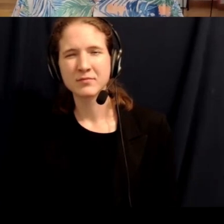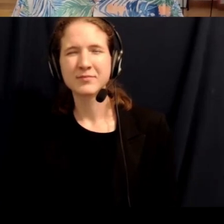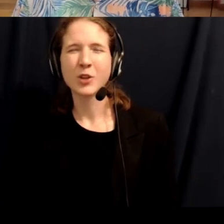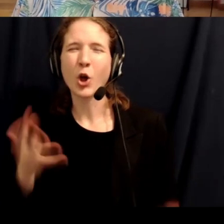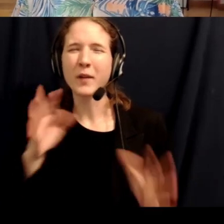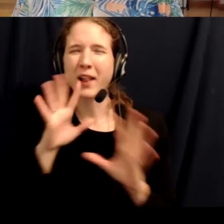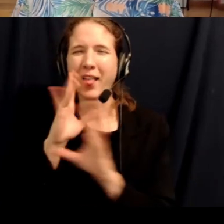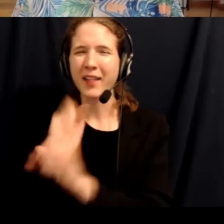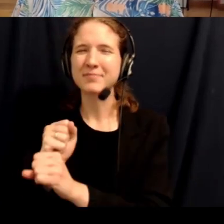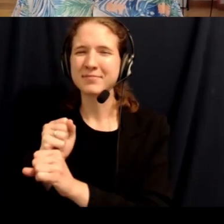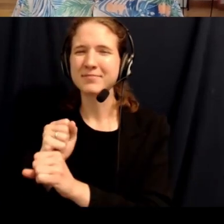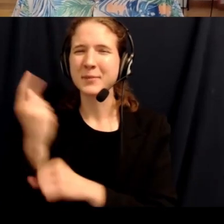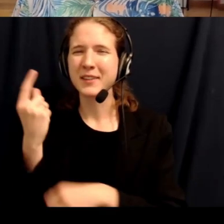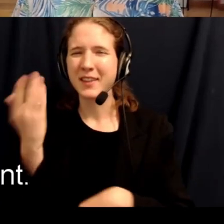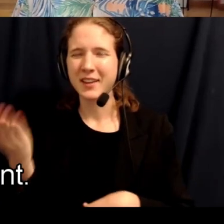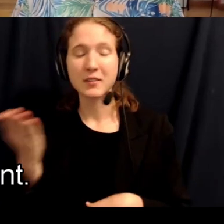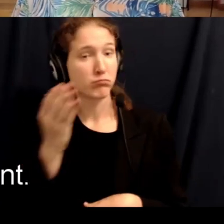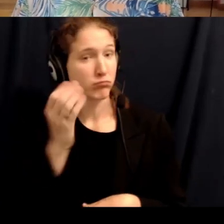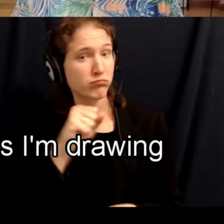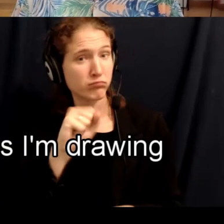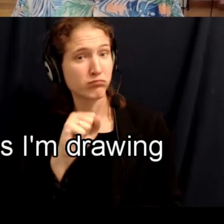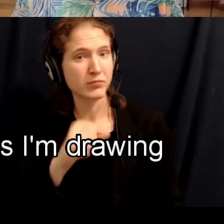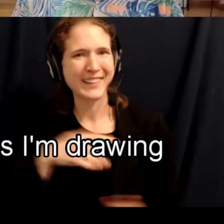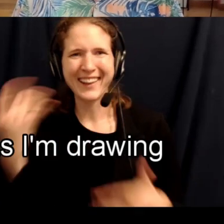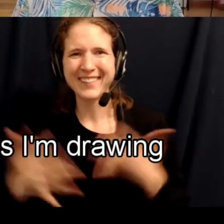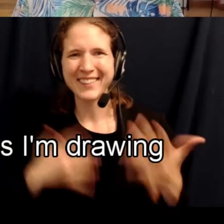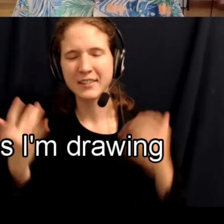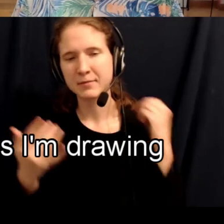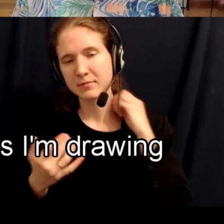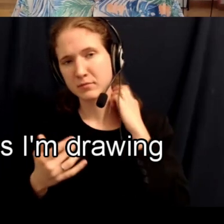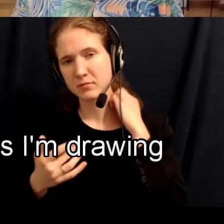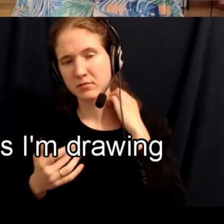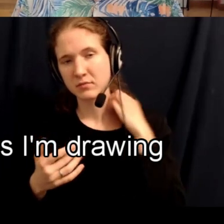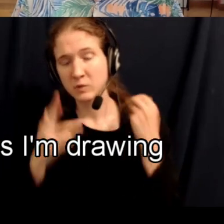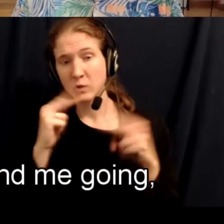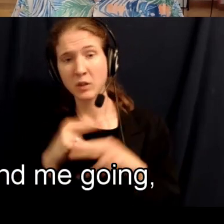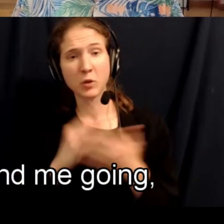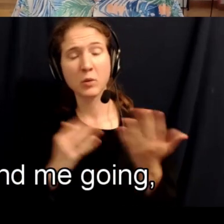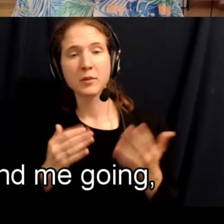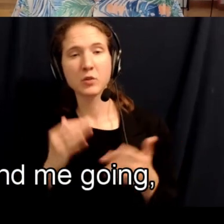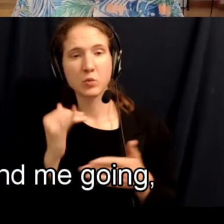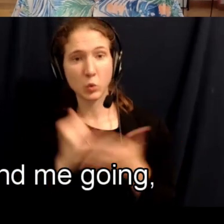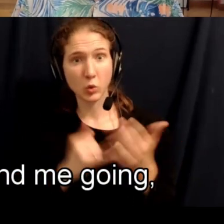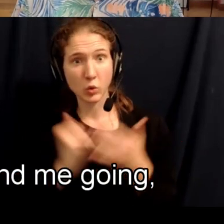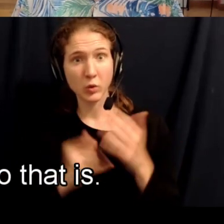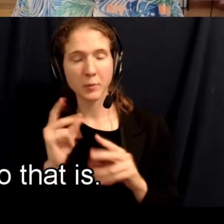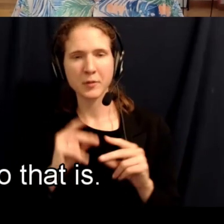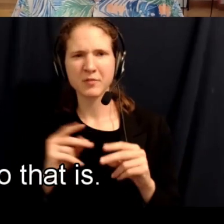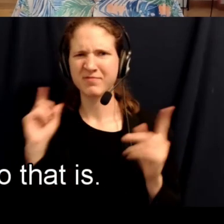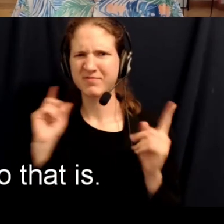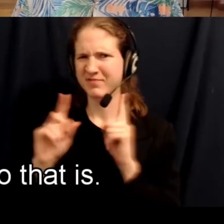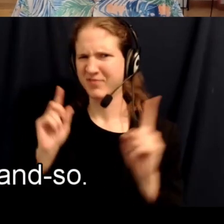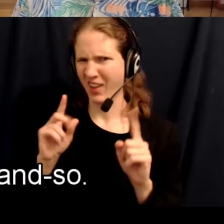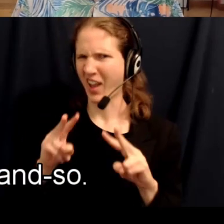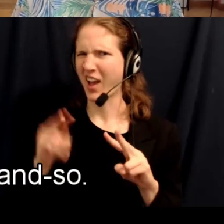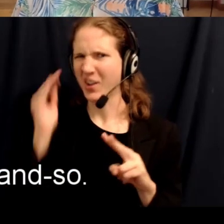there. yes, yes, it's that excitement. And then the fun part was as I'm drawing it, people were coming up behind me going, "Oh my God, I know